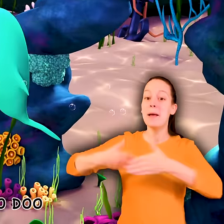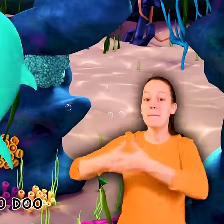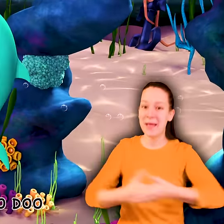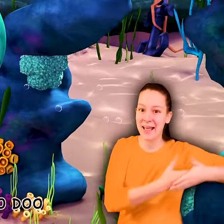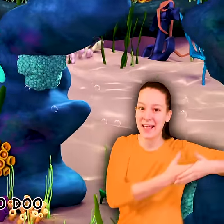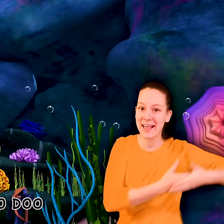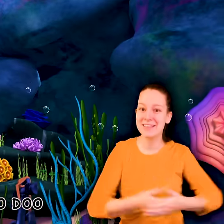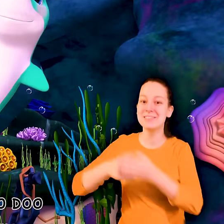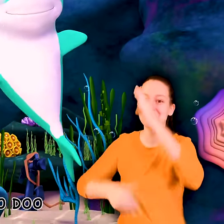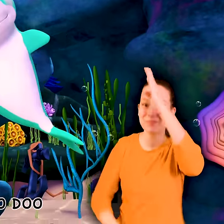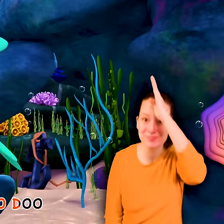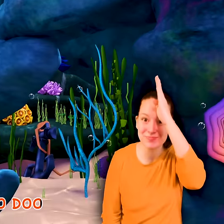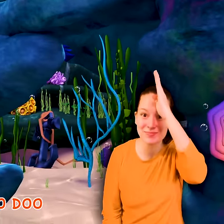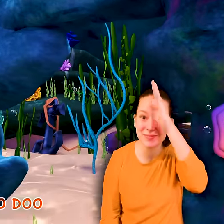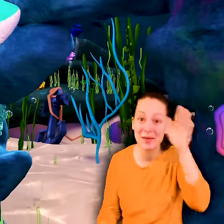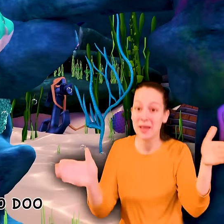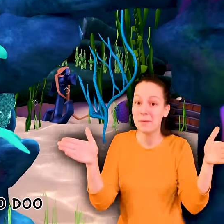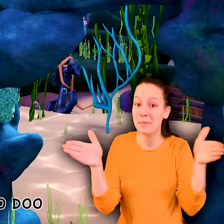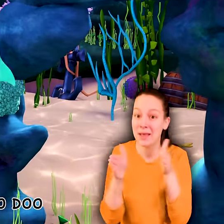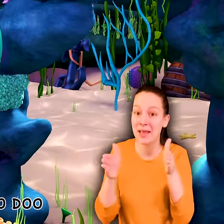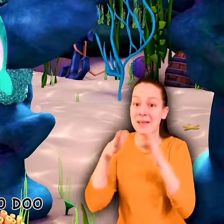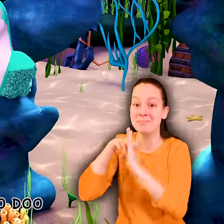baby shark